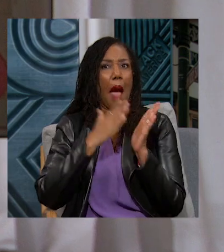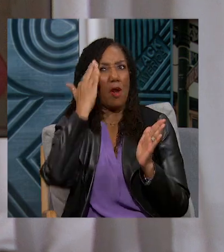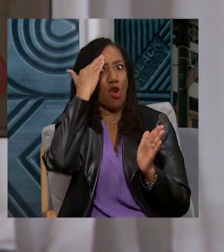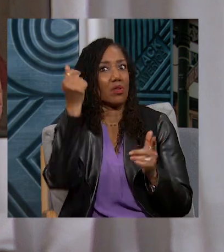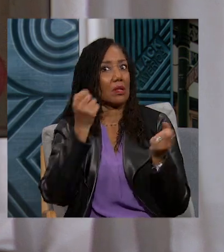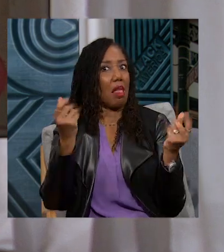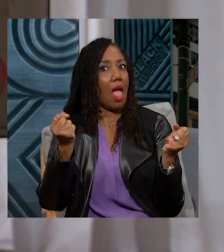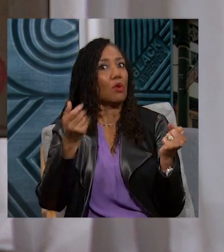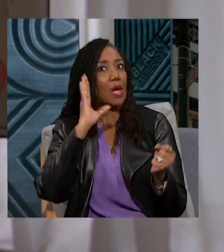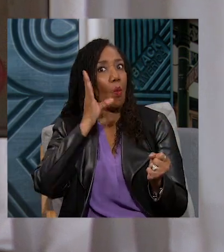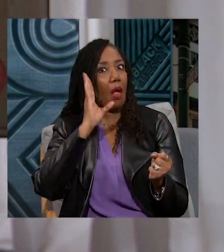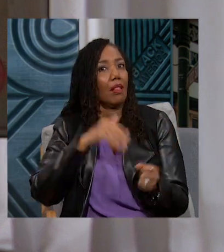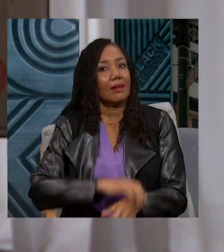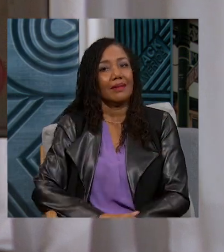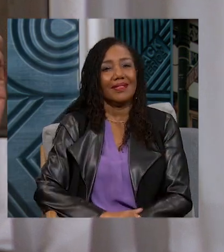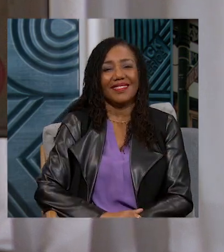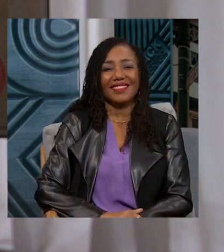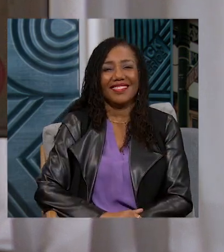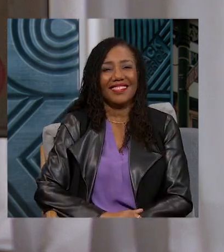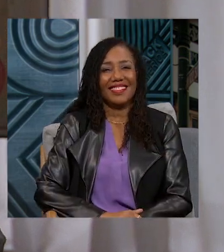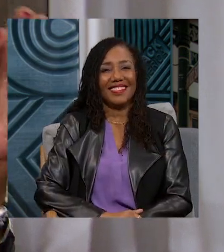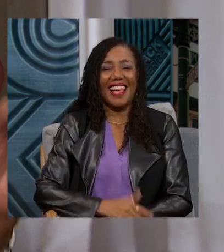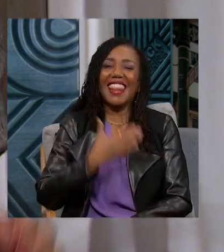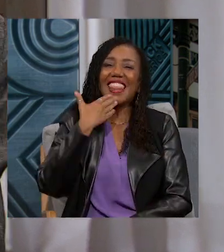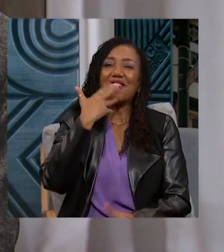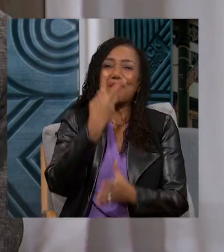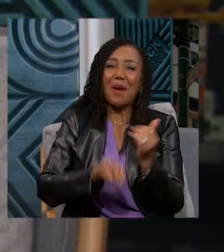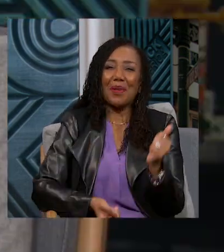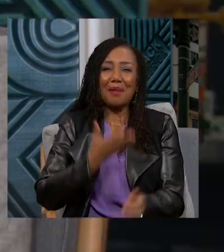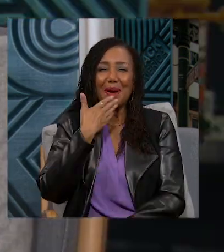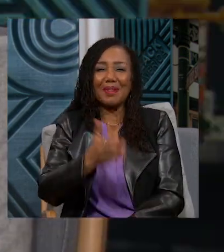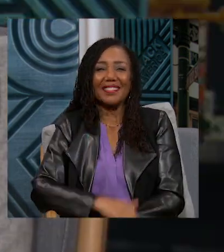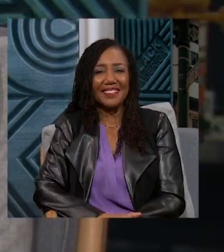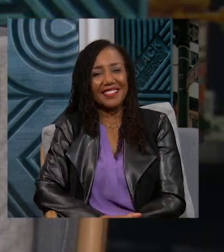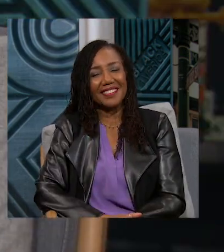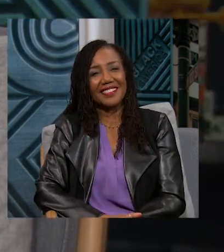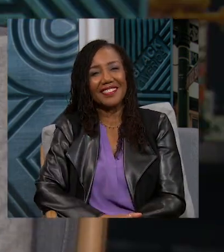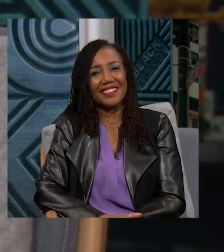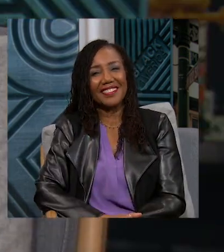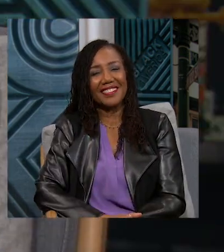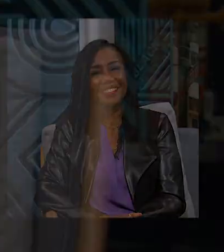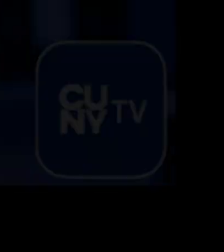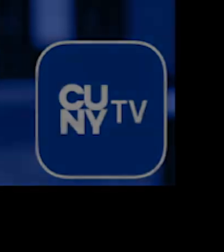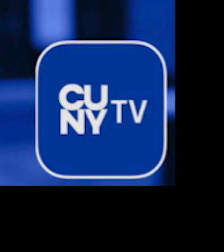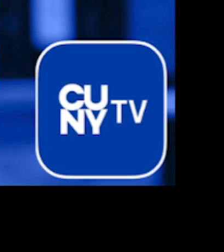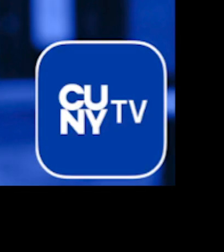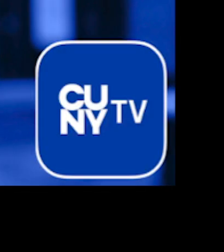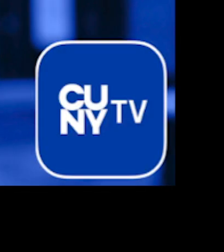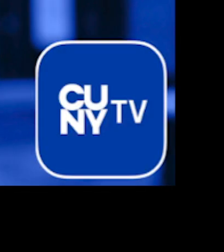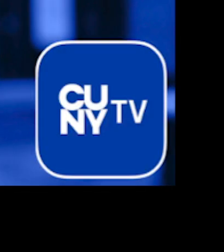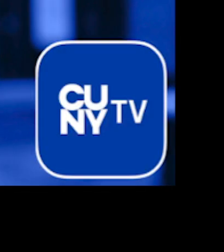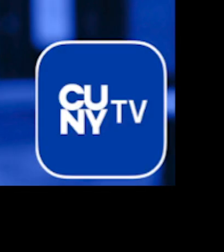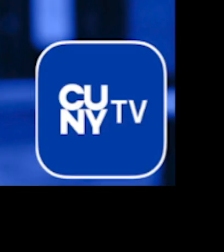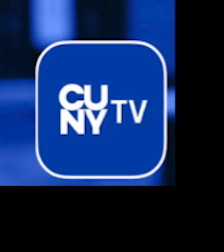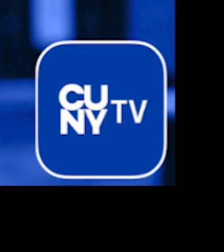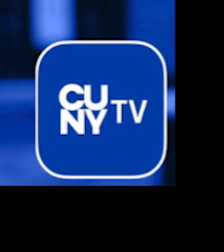to know the sign language for that, I promise. Thank you both very much. And now you can